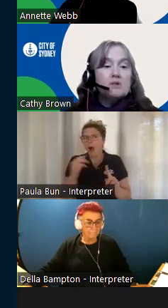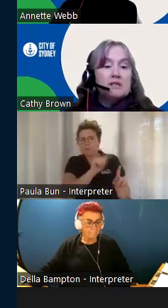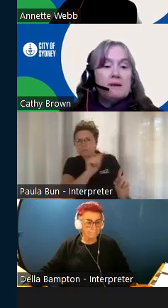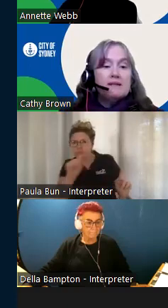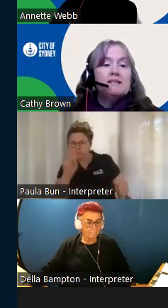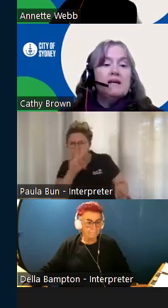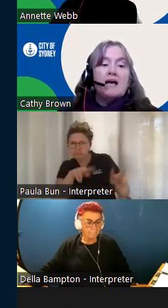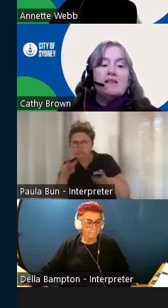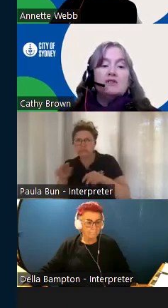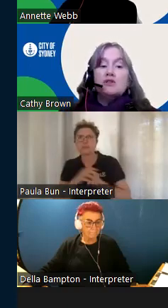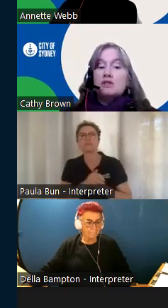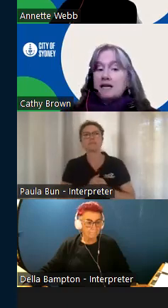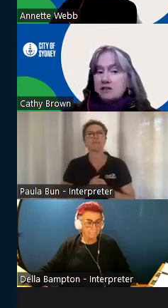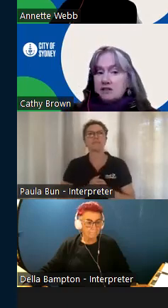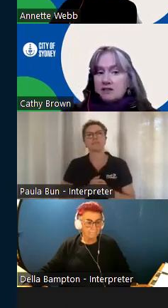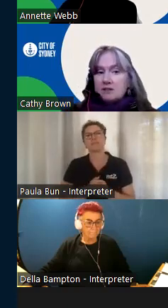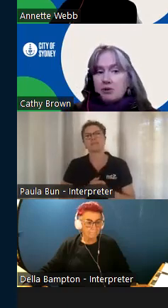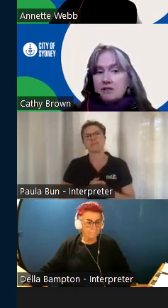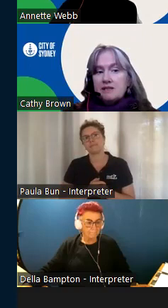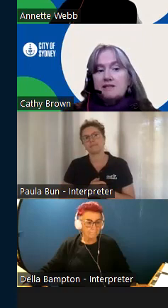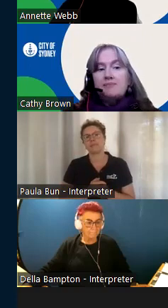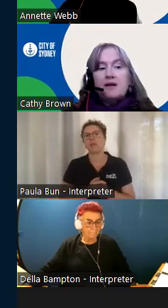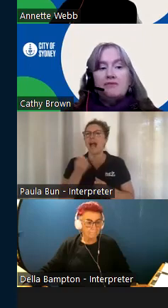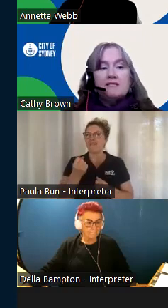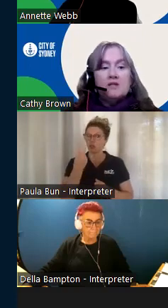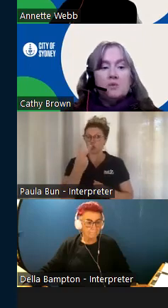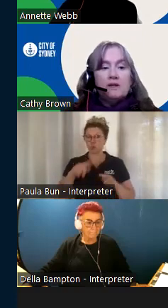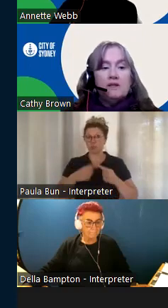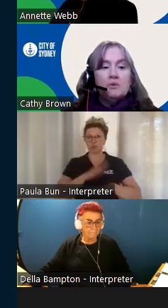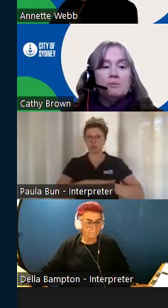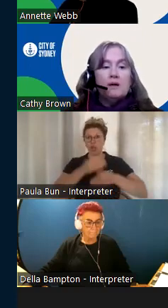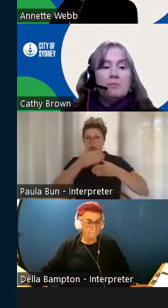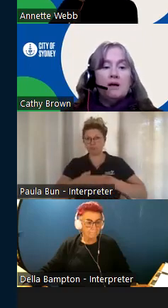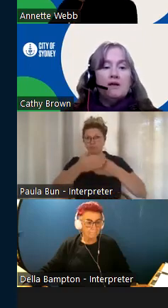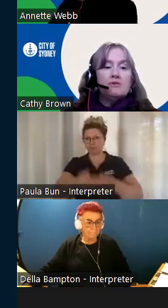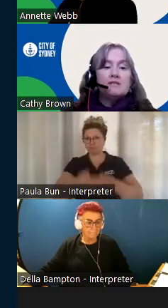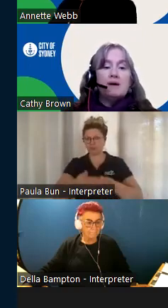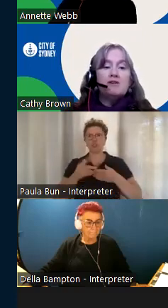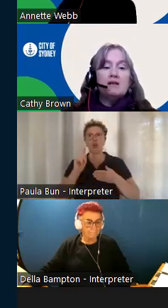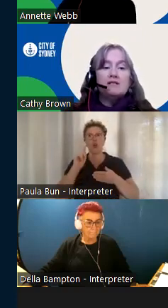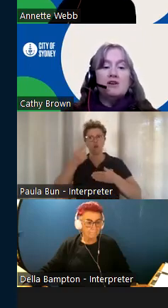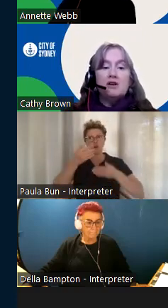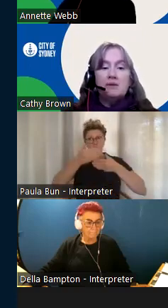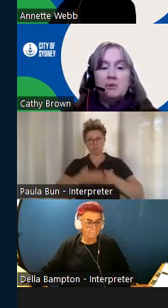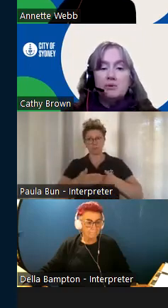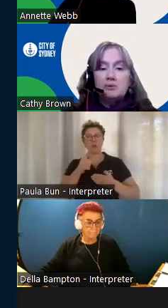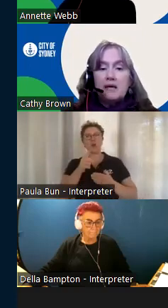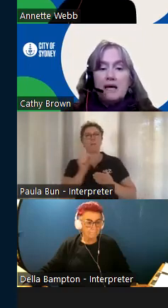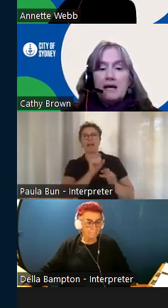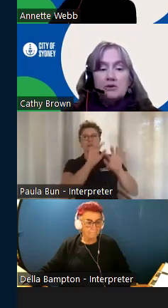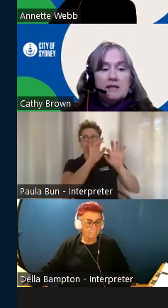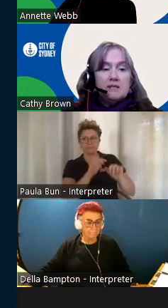So what to expect? There are two stages to this process. For stage one, you'll apply through the Smarter Grants online